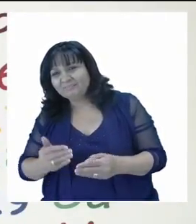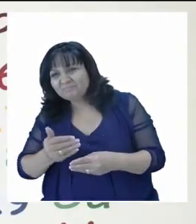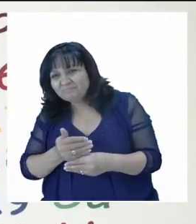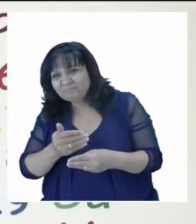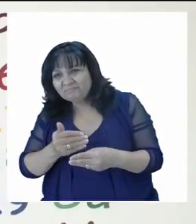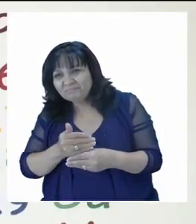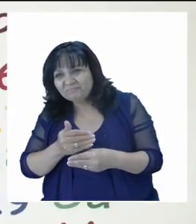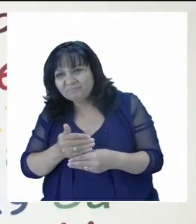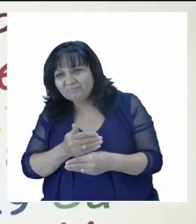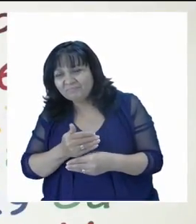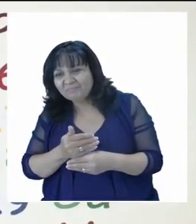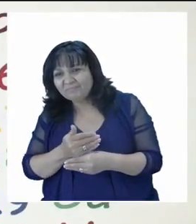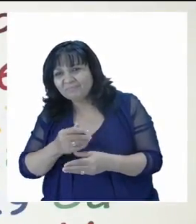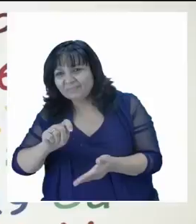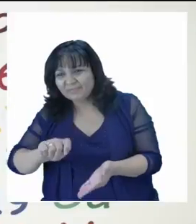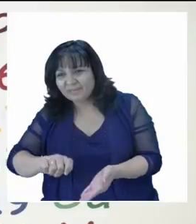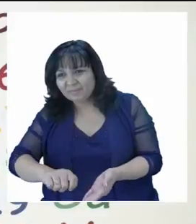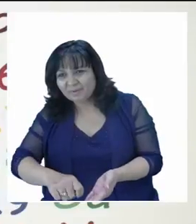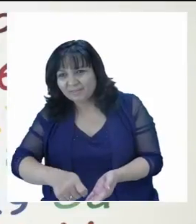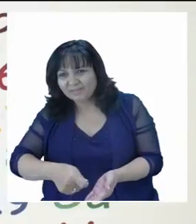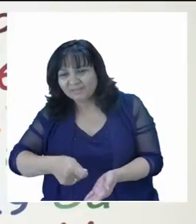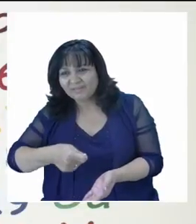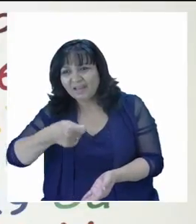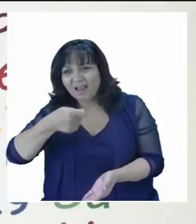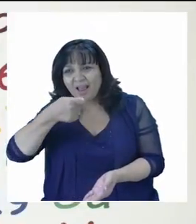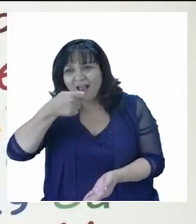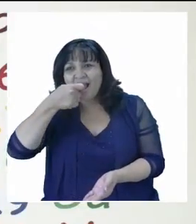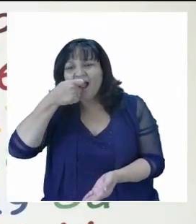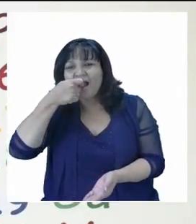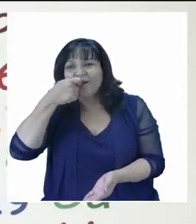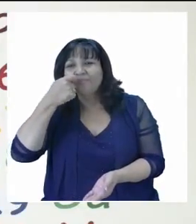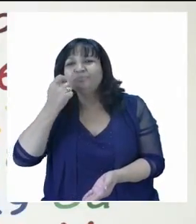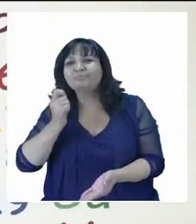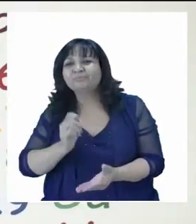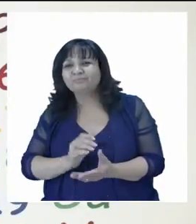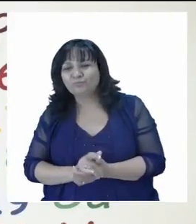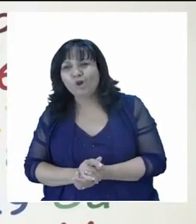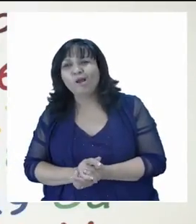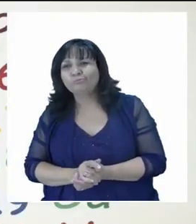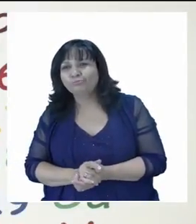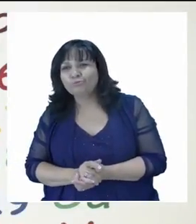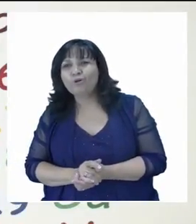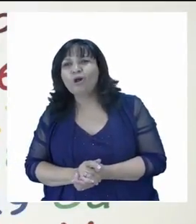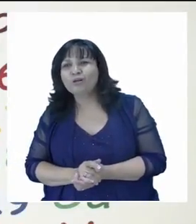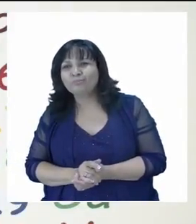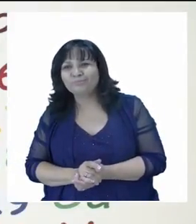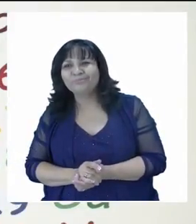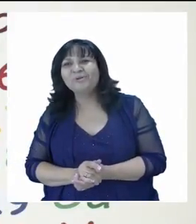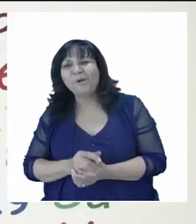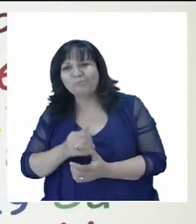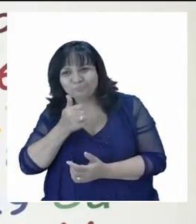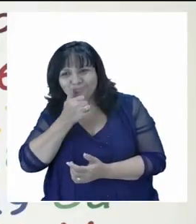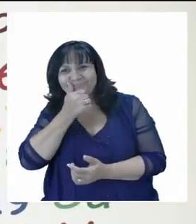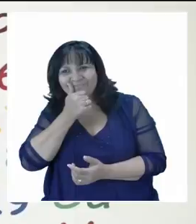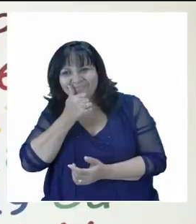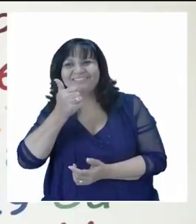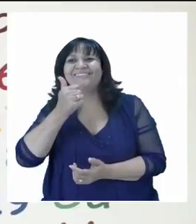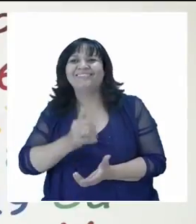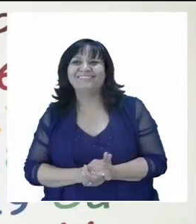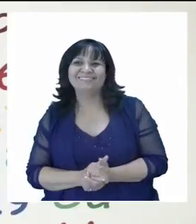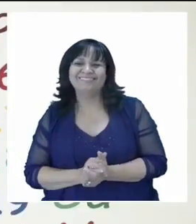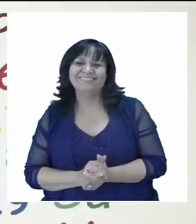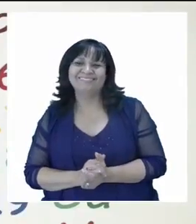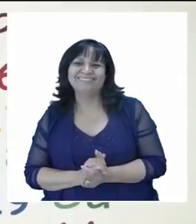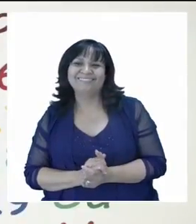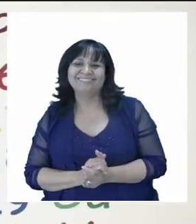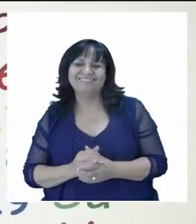spoon, dip in and crunch, crunch, crunch, crunch, crunch.